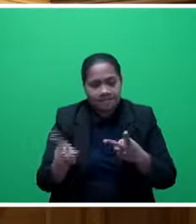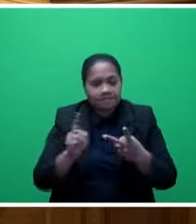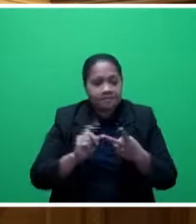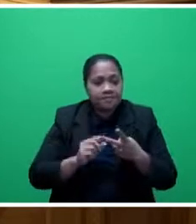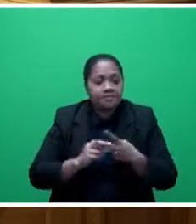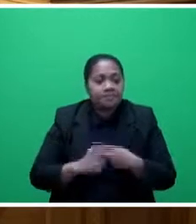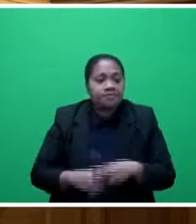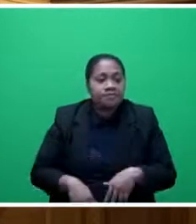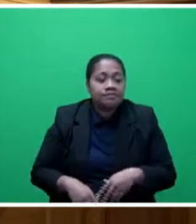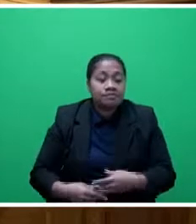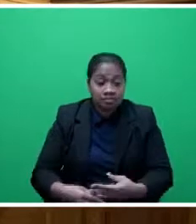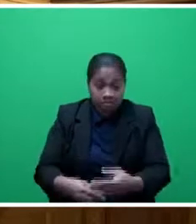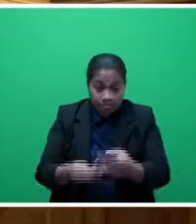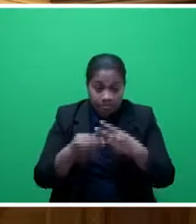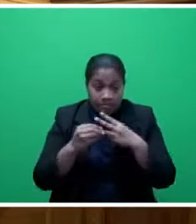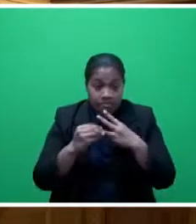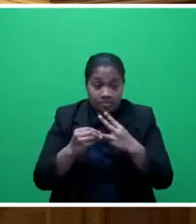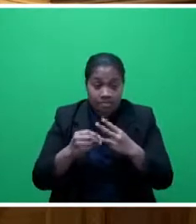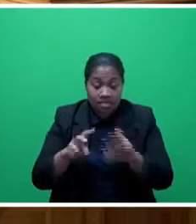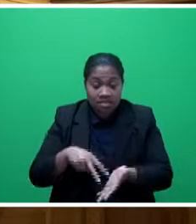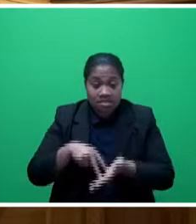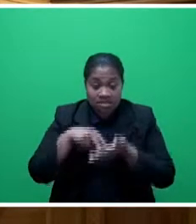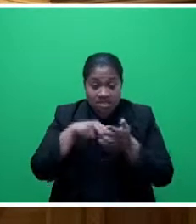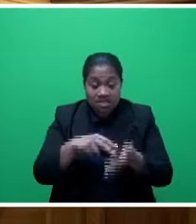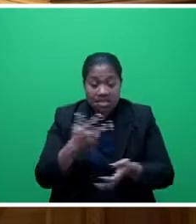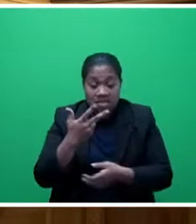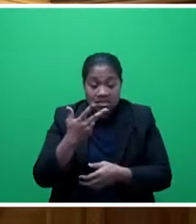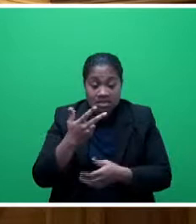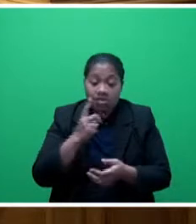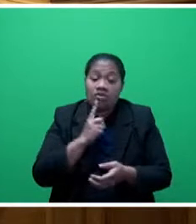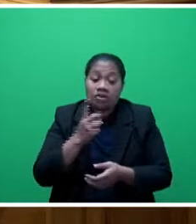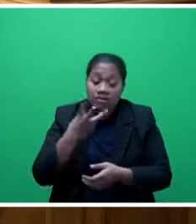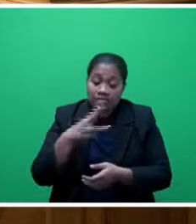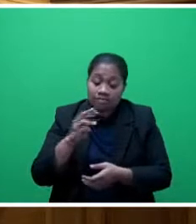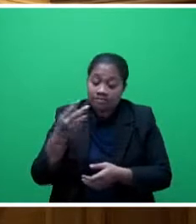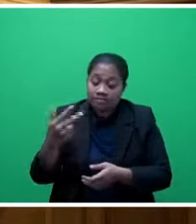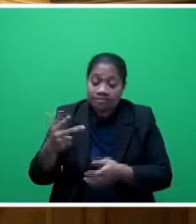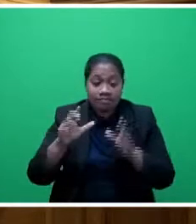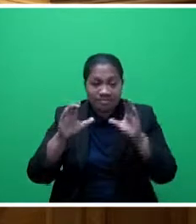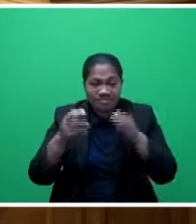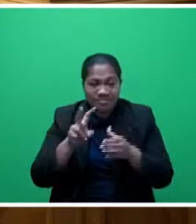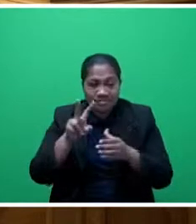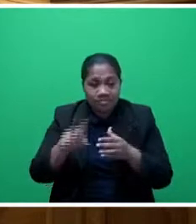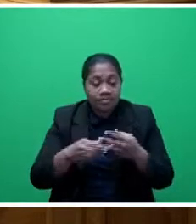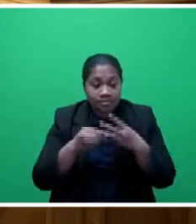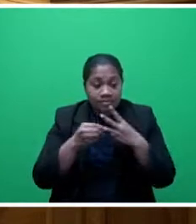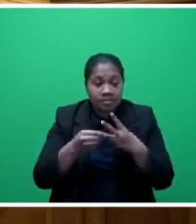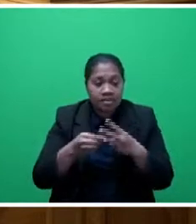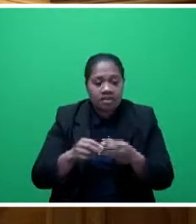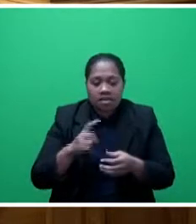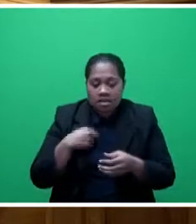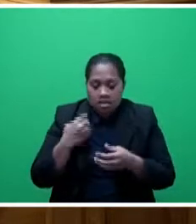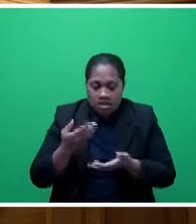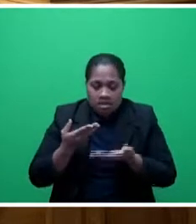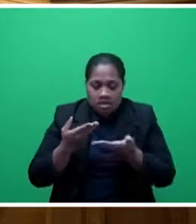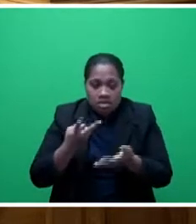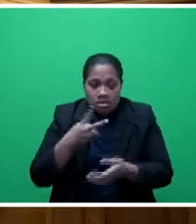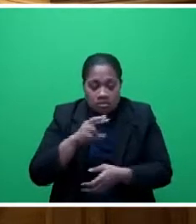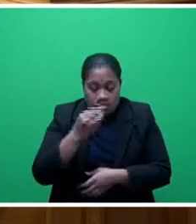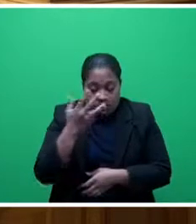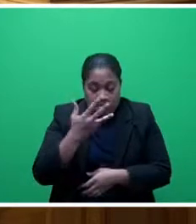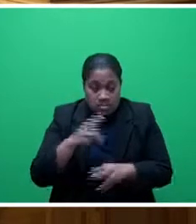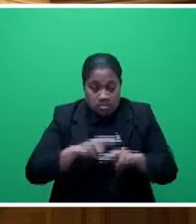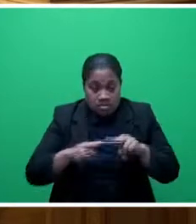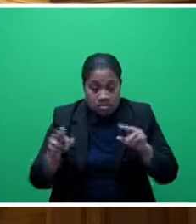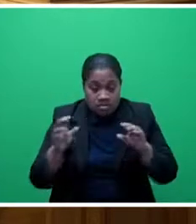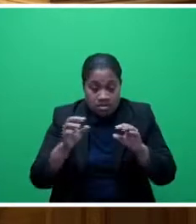Under Standing Order 38, Clause 2, I refer the 2019 Fiji Development